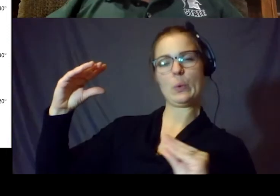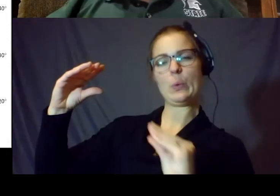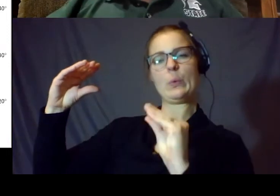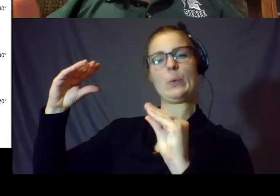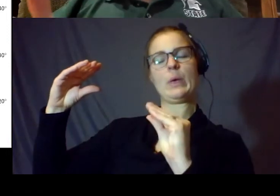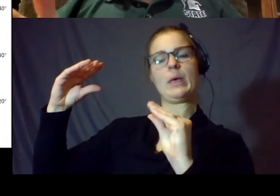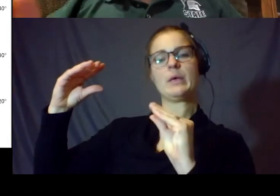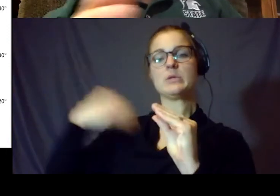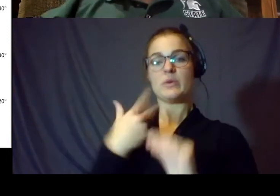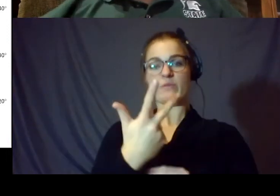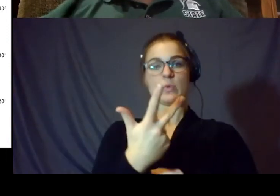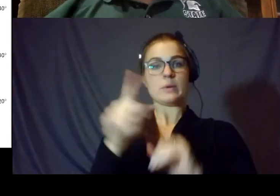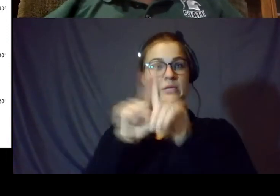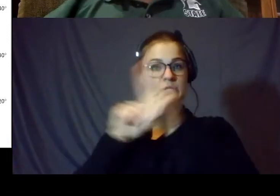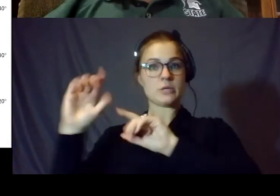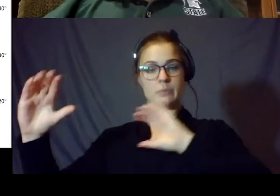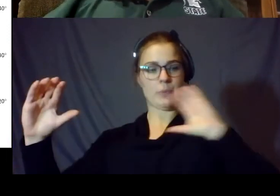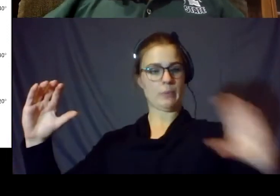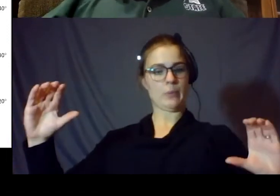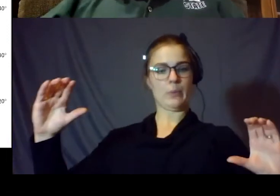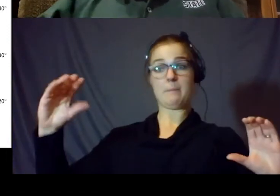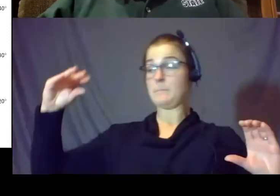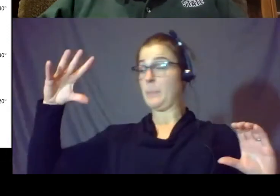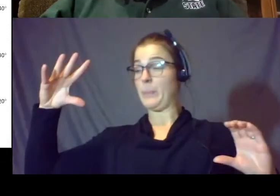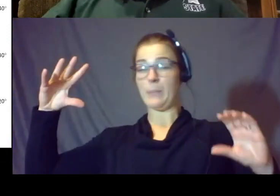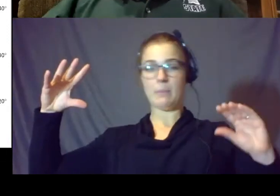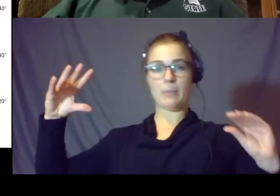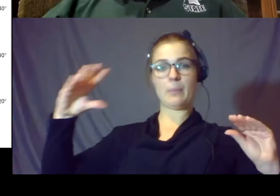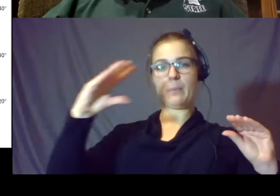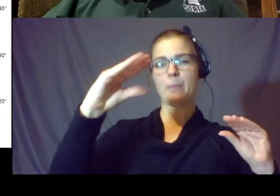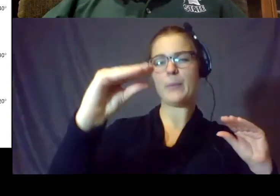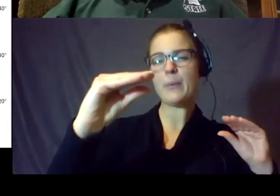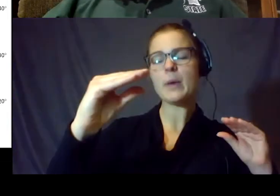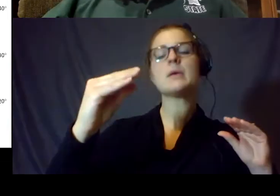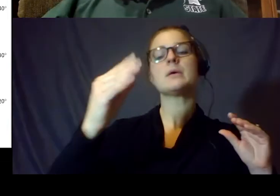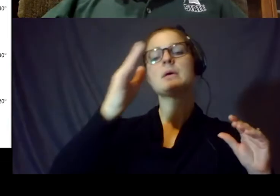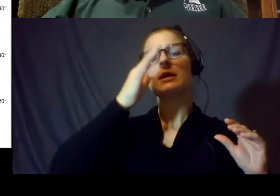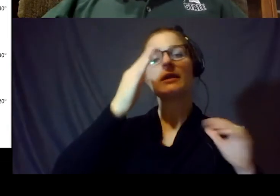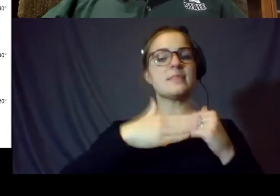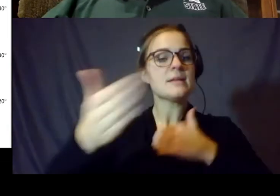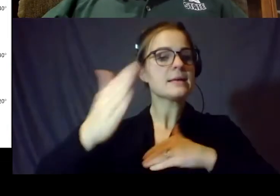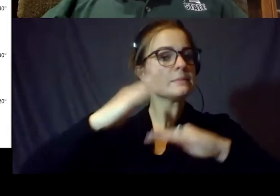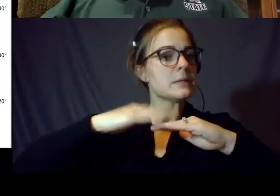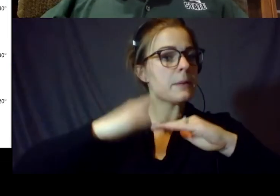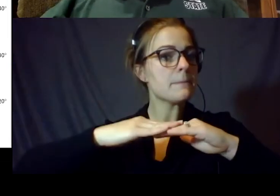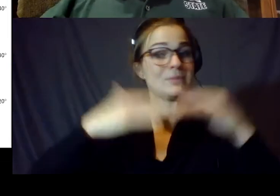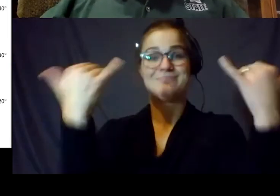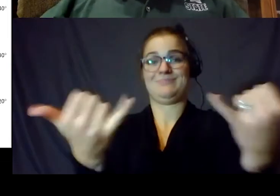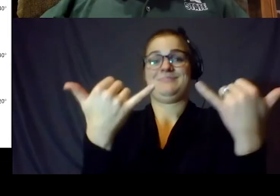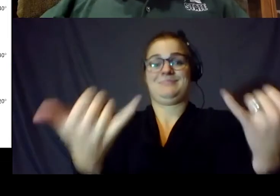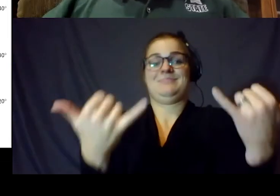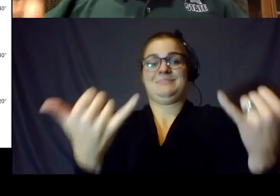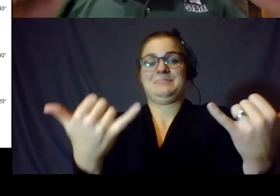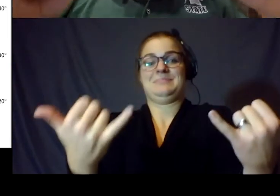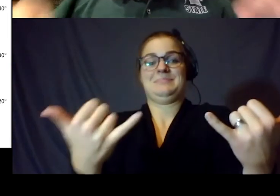have these 3 stars just to gauge it. So you're going to ask them, sure, when is the next minimum? Right